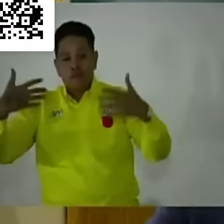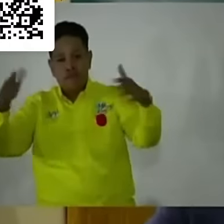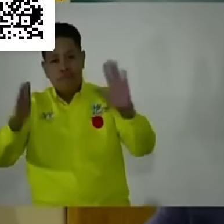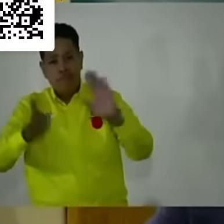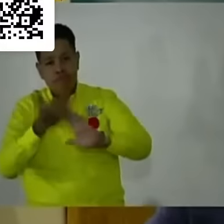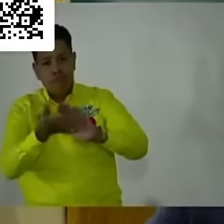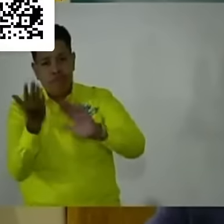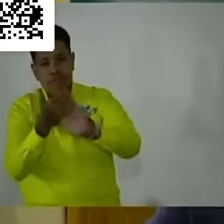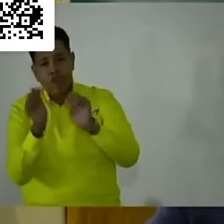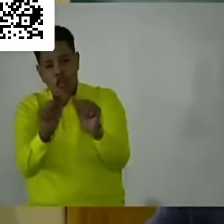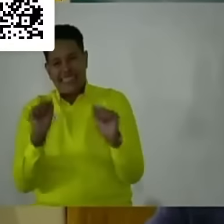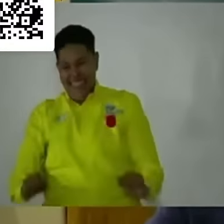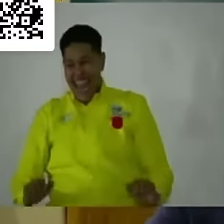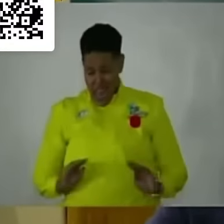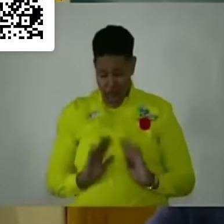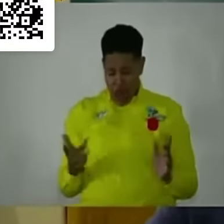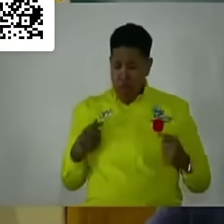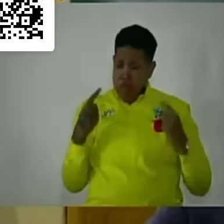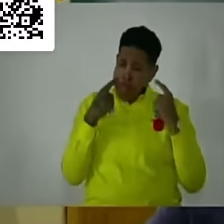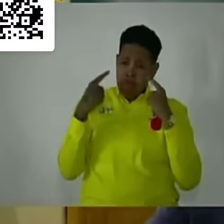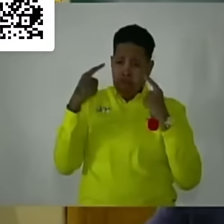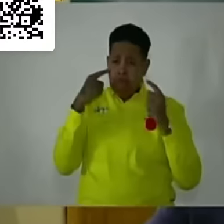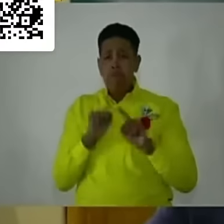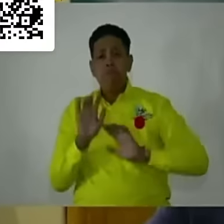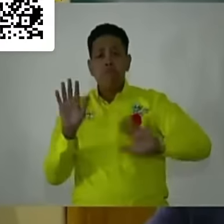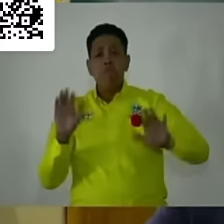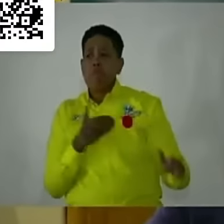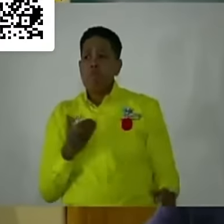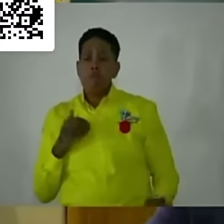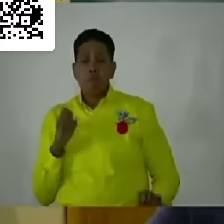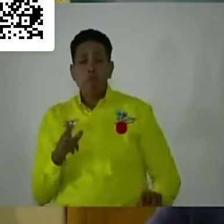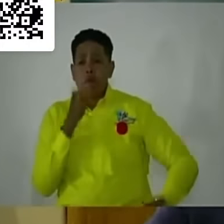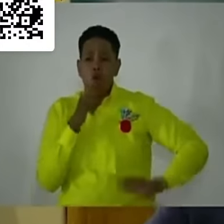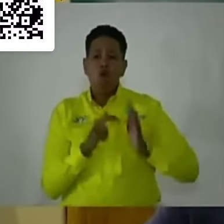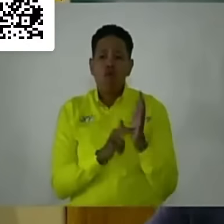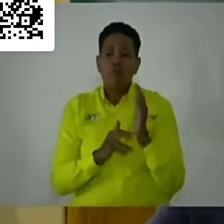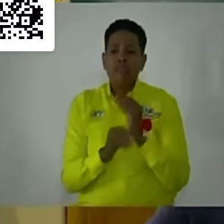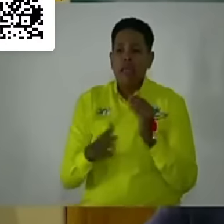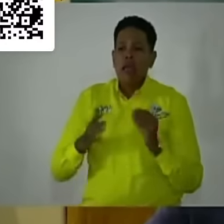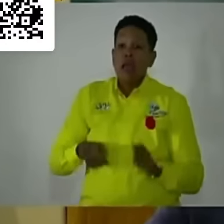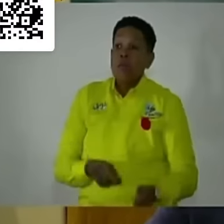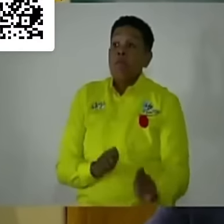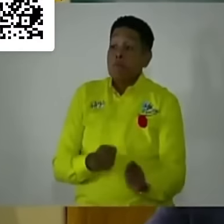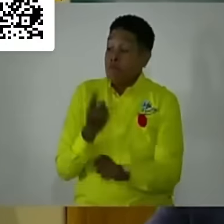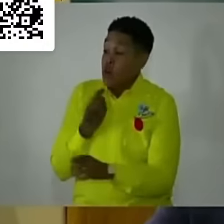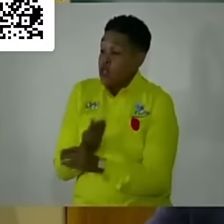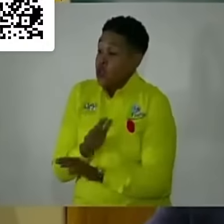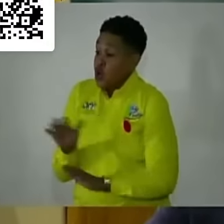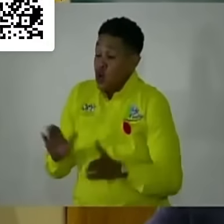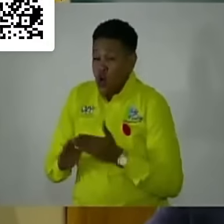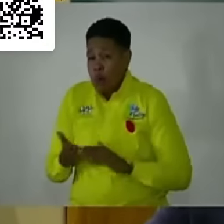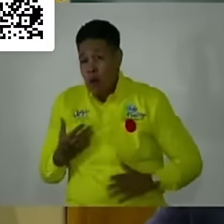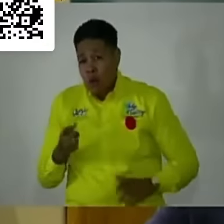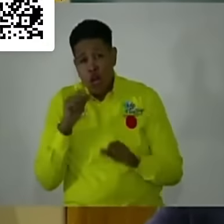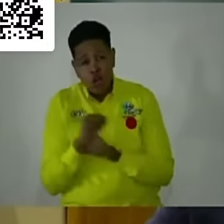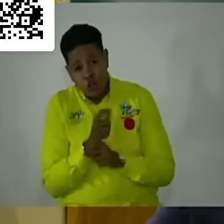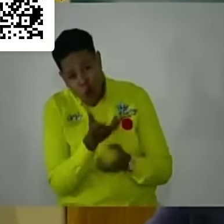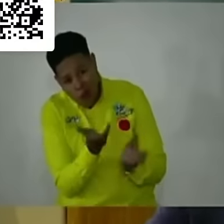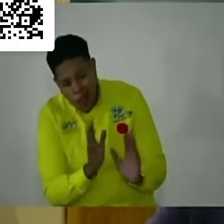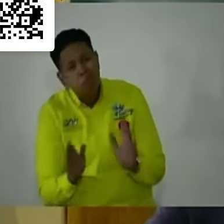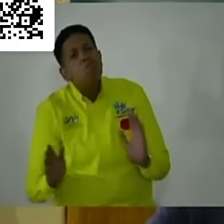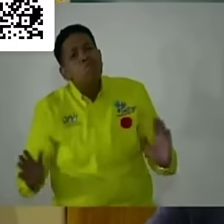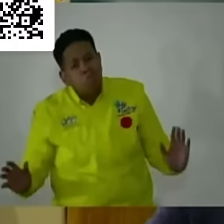Clearly, Madam Speaker, I have heard the various members who represent mining constituencies, and I want to assure them